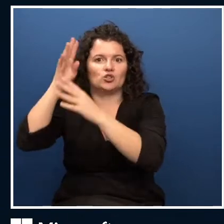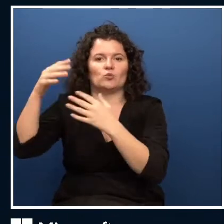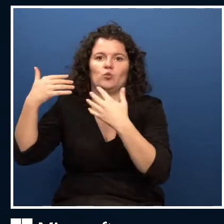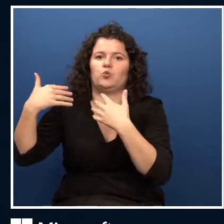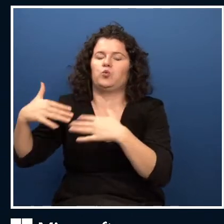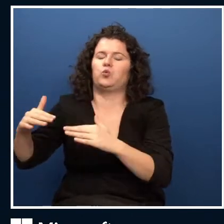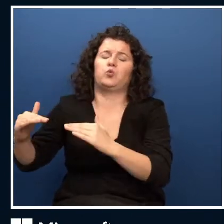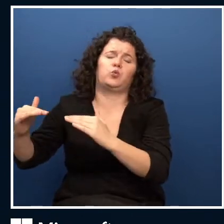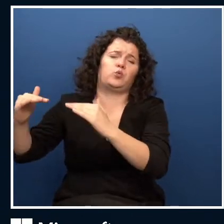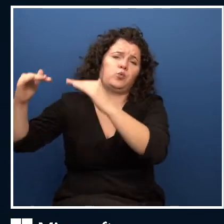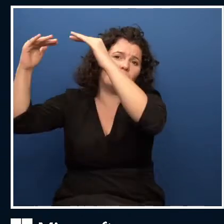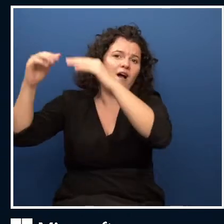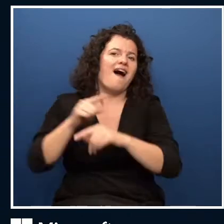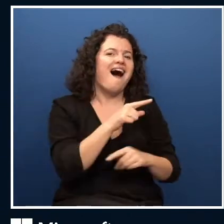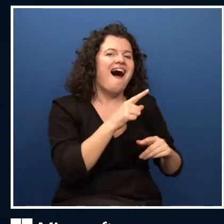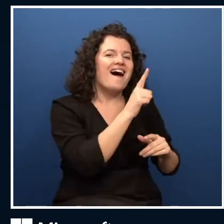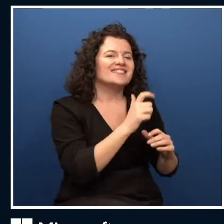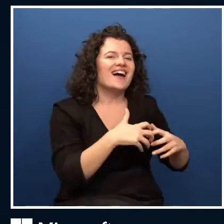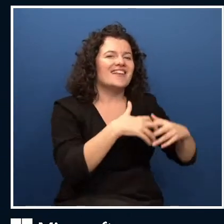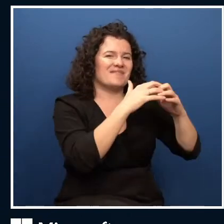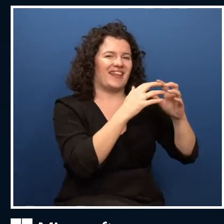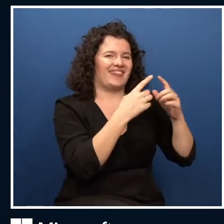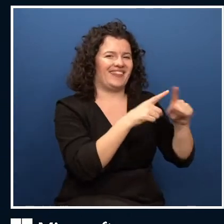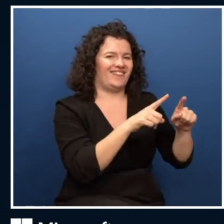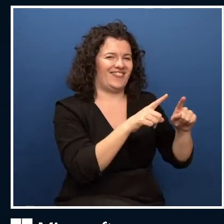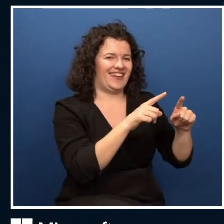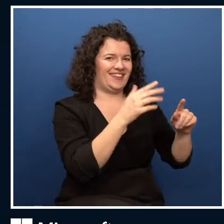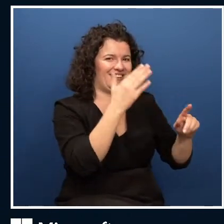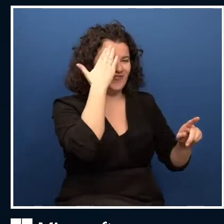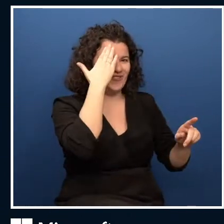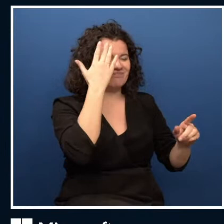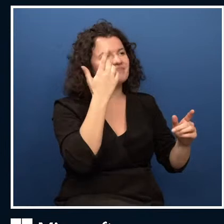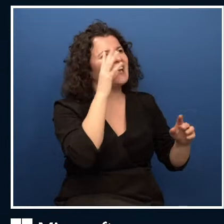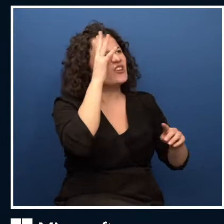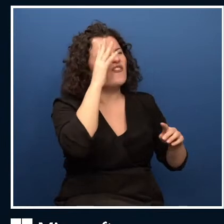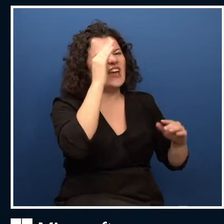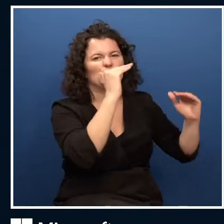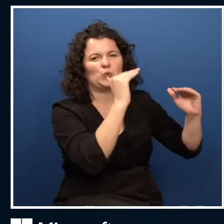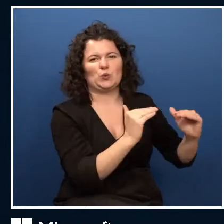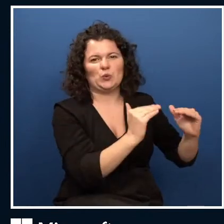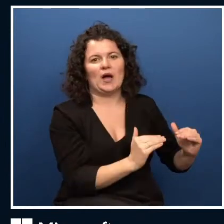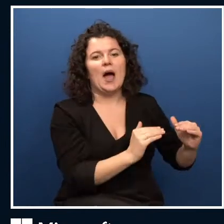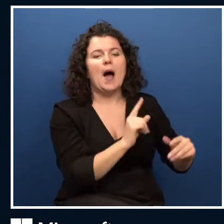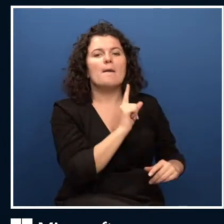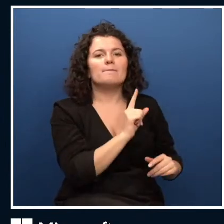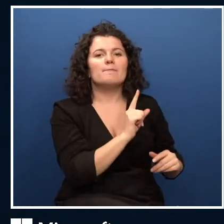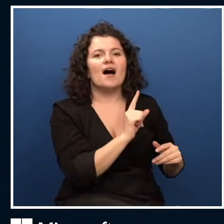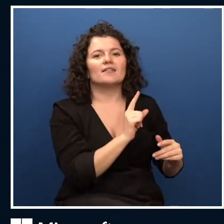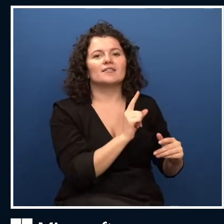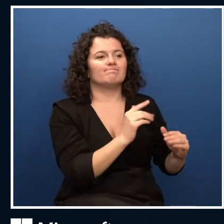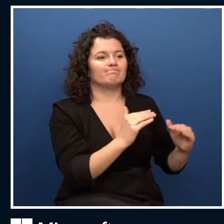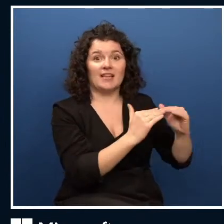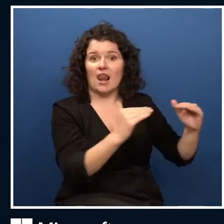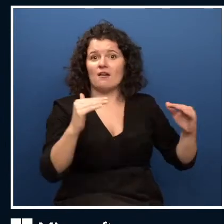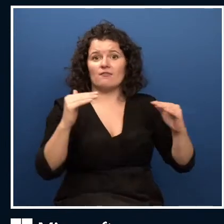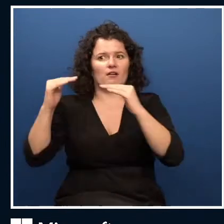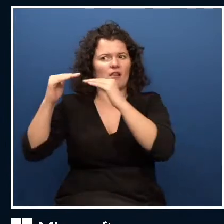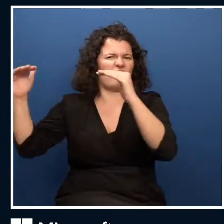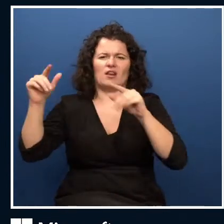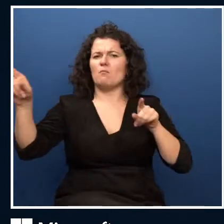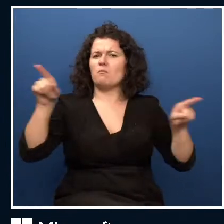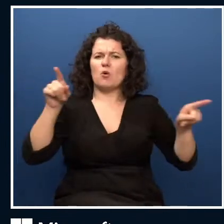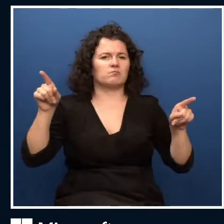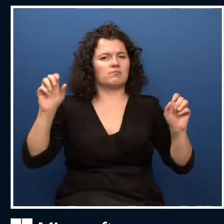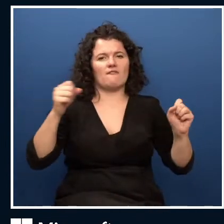So like the innovation scale might differ. But like every level of company has its own advantage. But what I would suggest